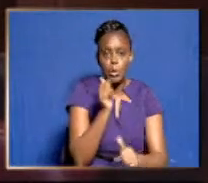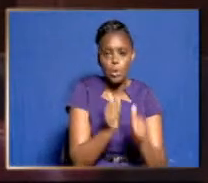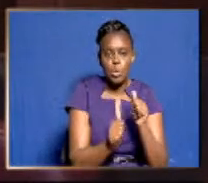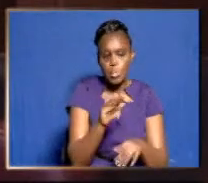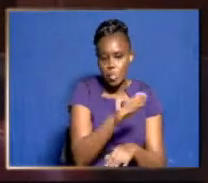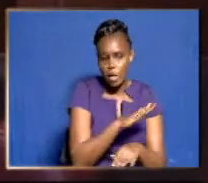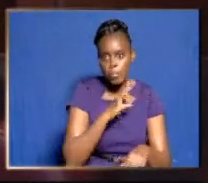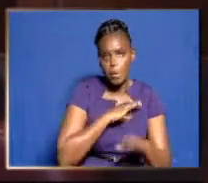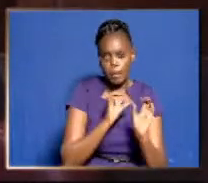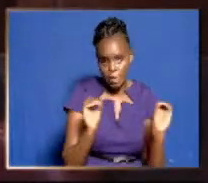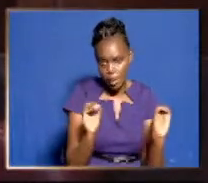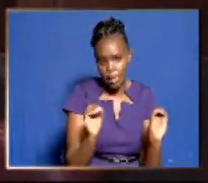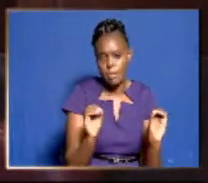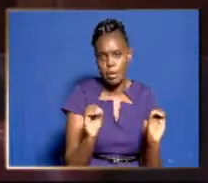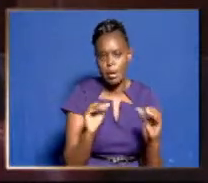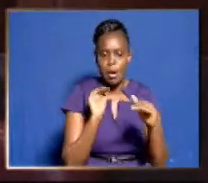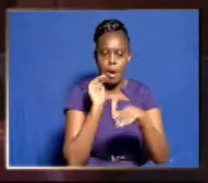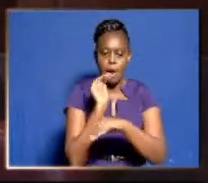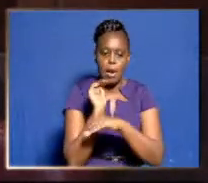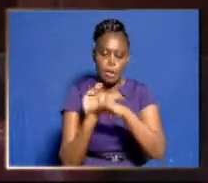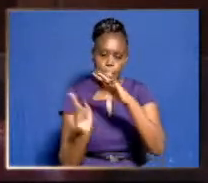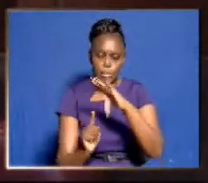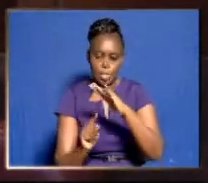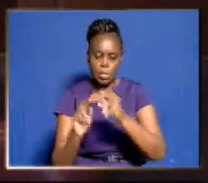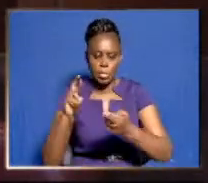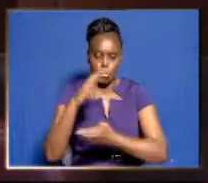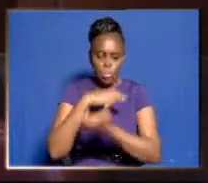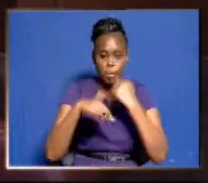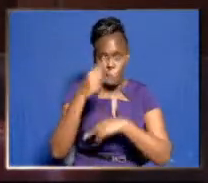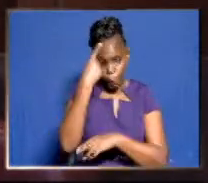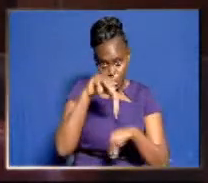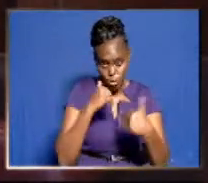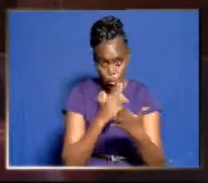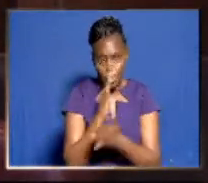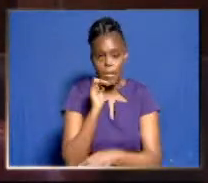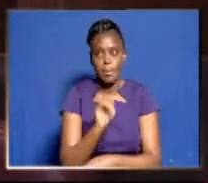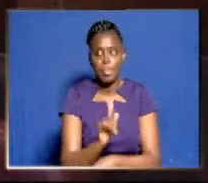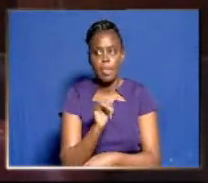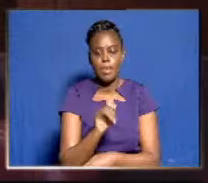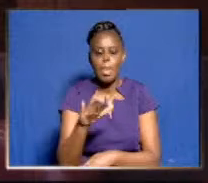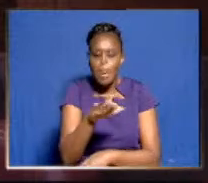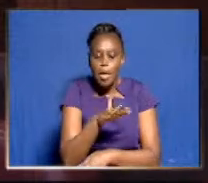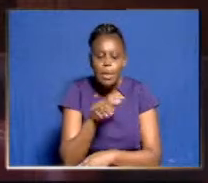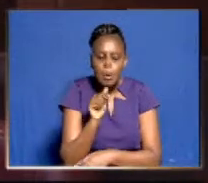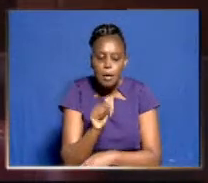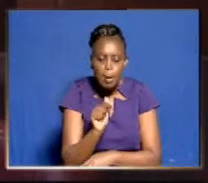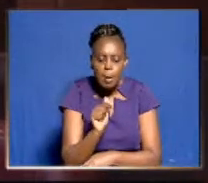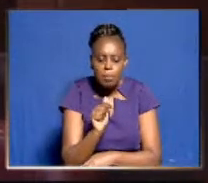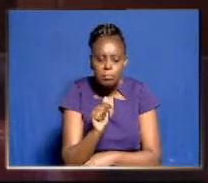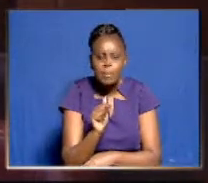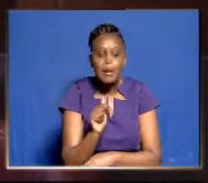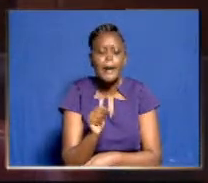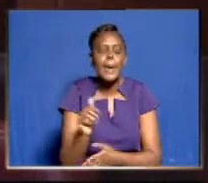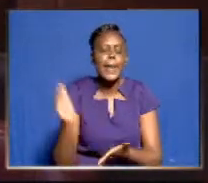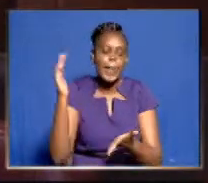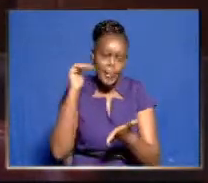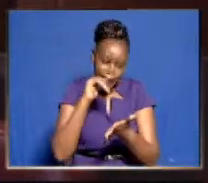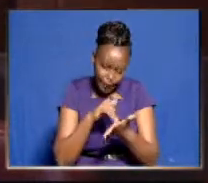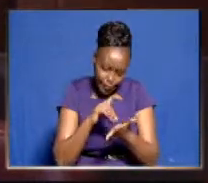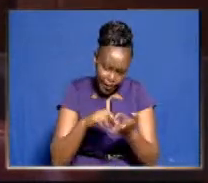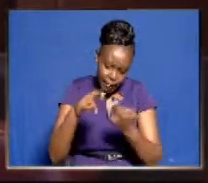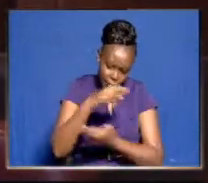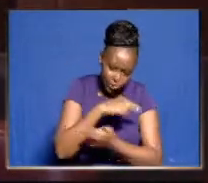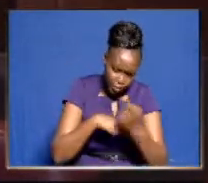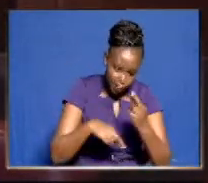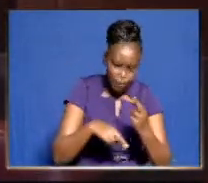we have quickly requested the ministry to review the policy to ensure that areas are mapped again, so that we can even have